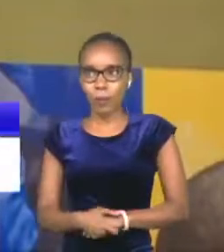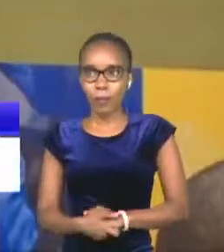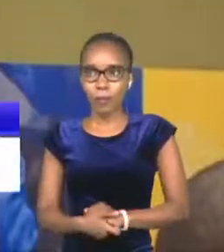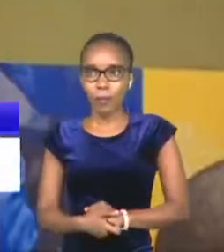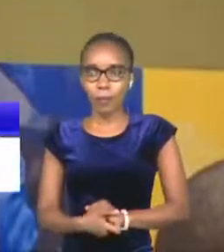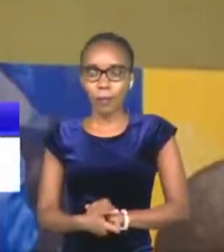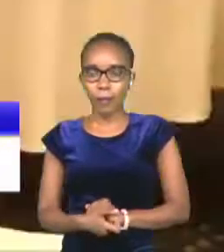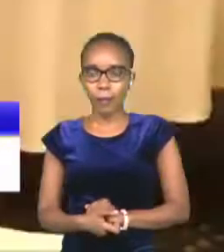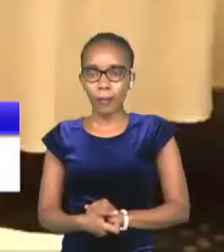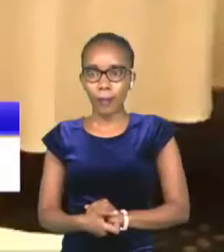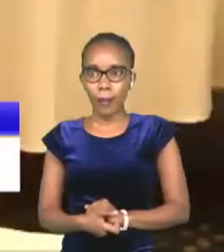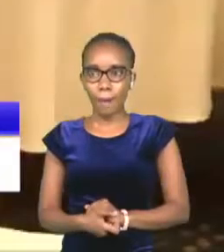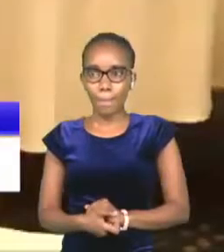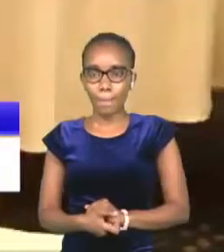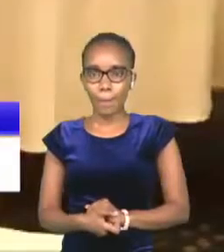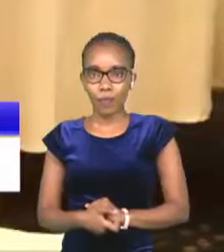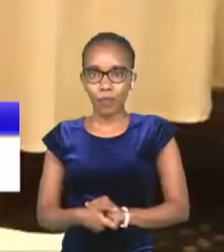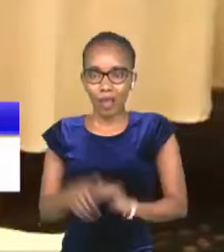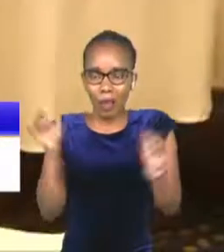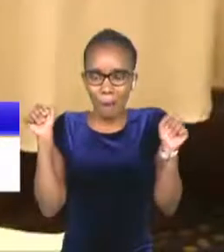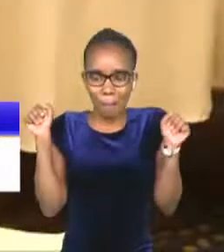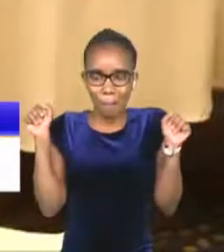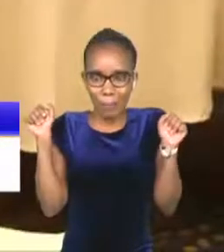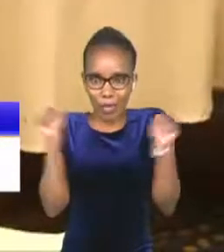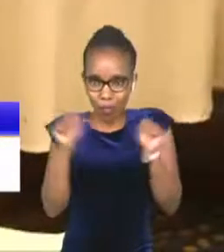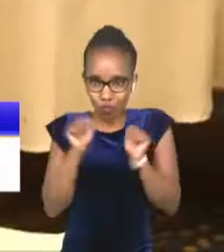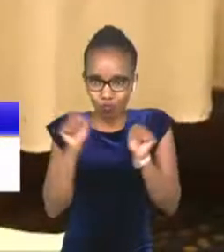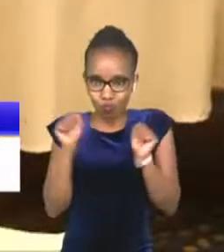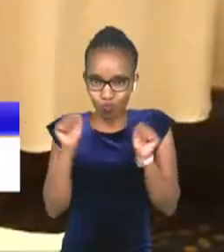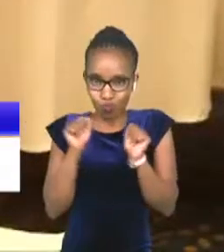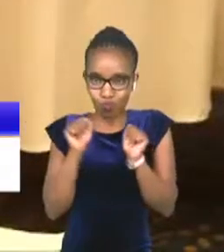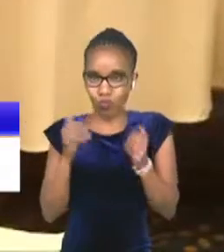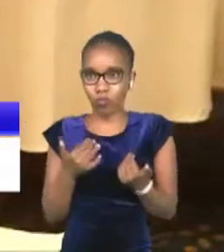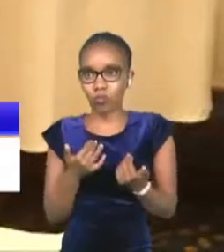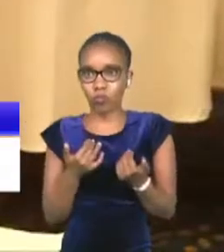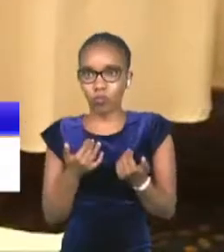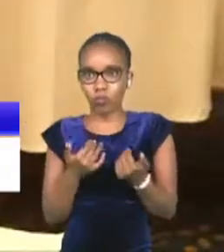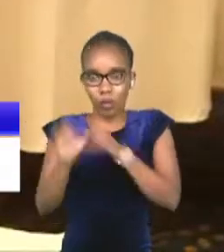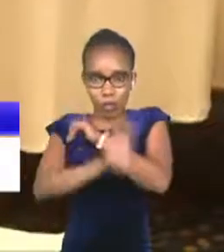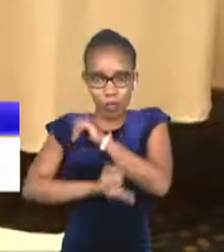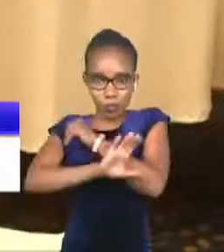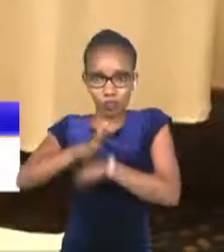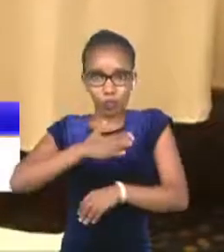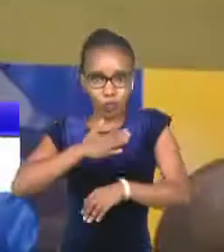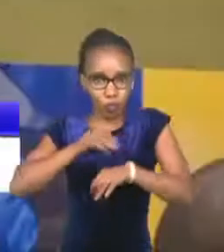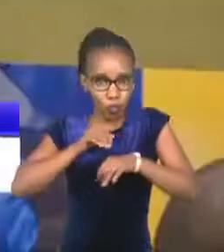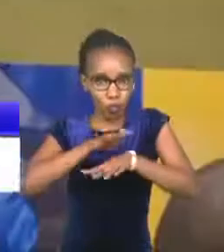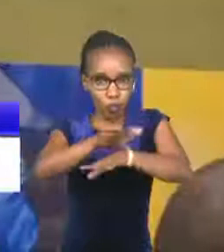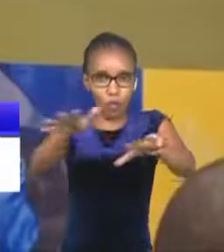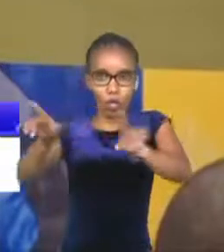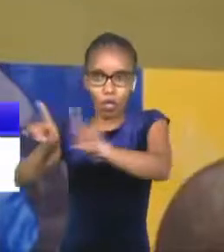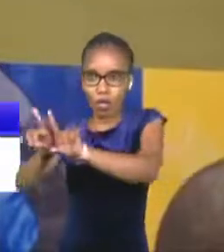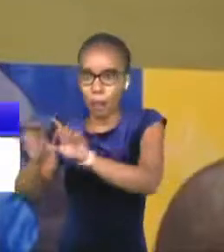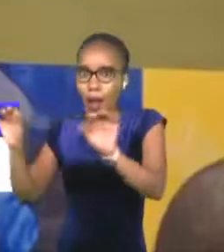national average, the burden of malaria is not spread evenly across our great country. The